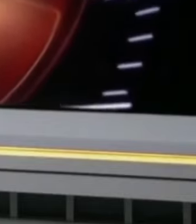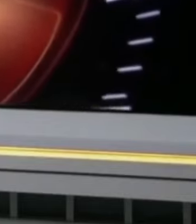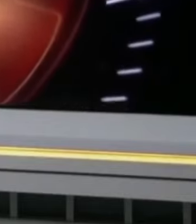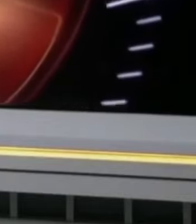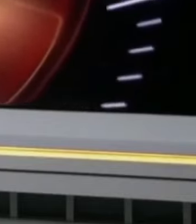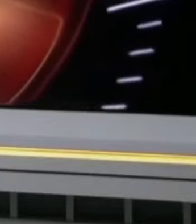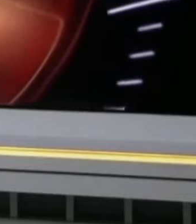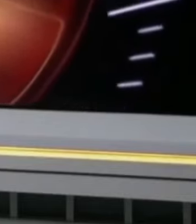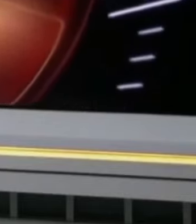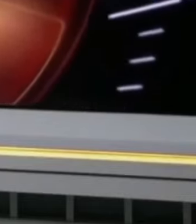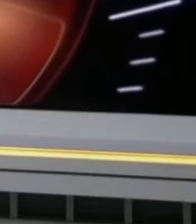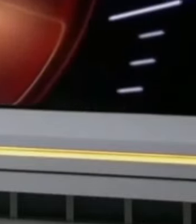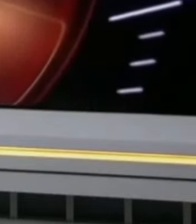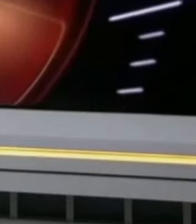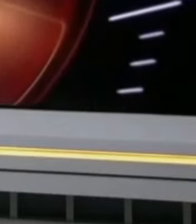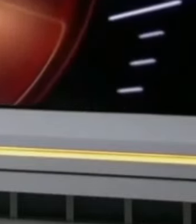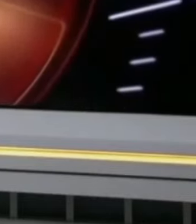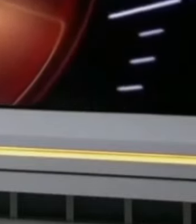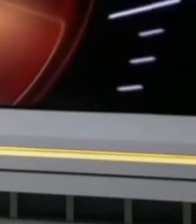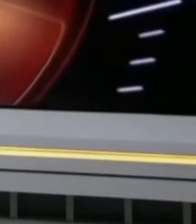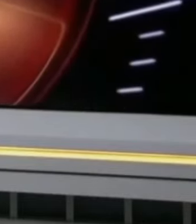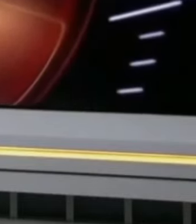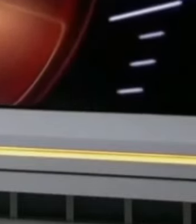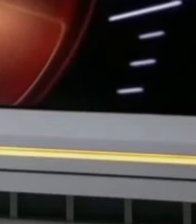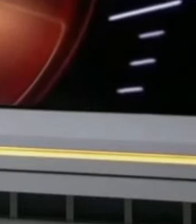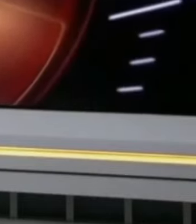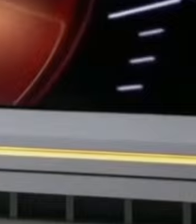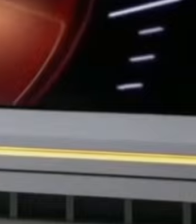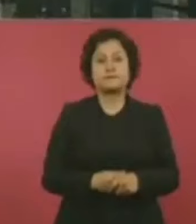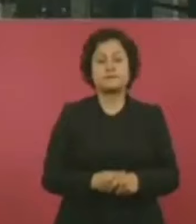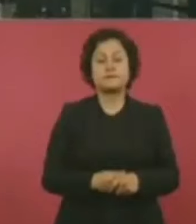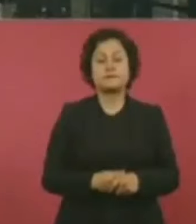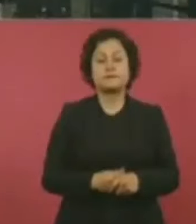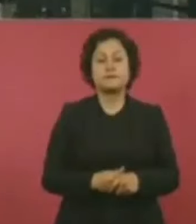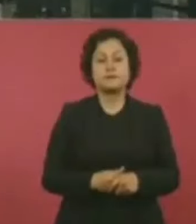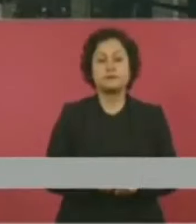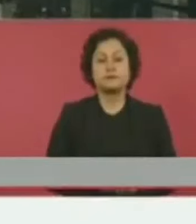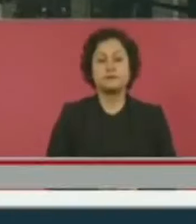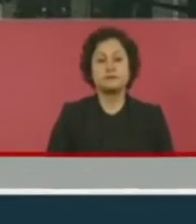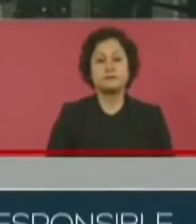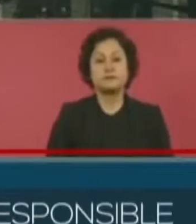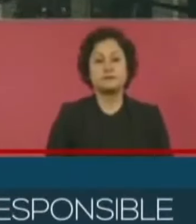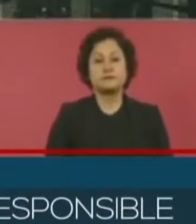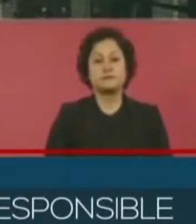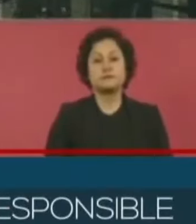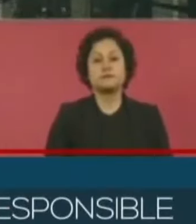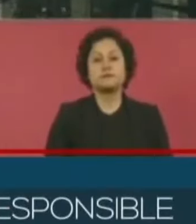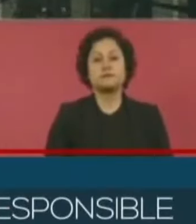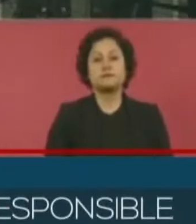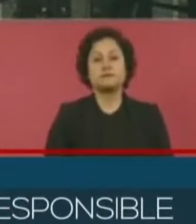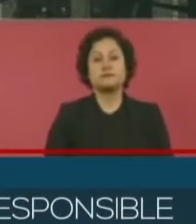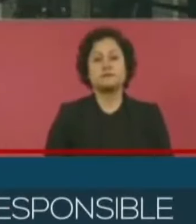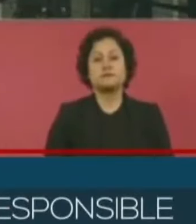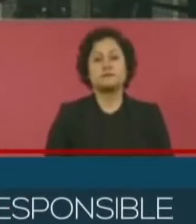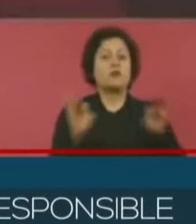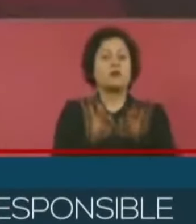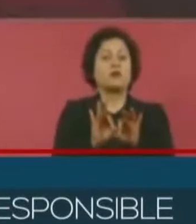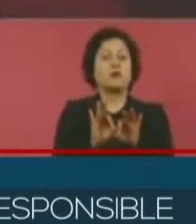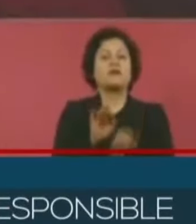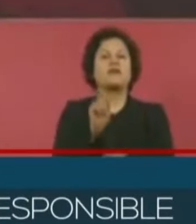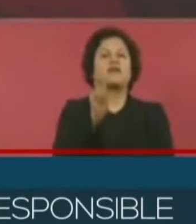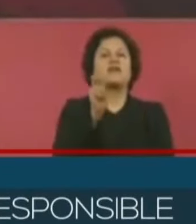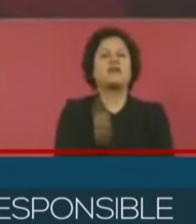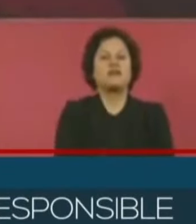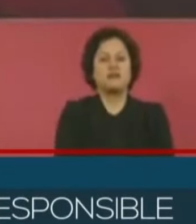United Nations after the attack to the Mexican embassy in Quito. The President detailed that his government demands reparation of the